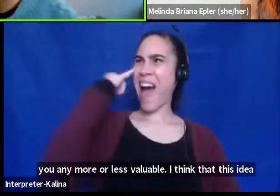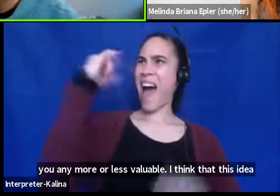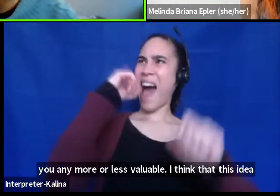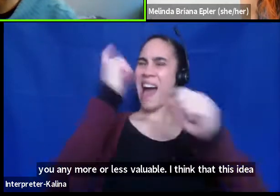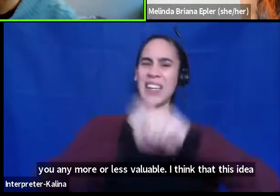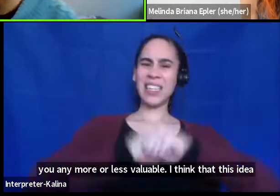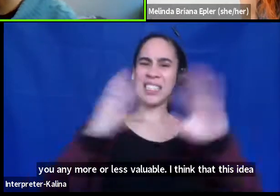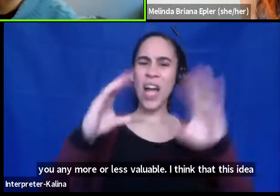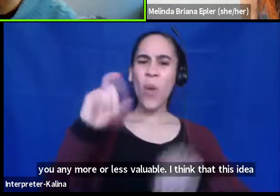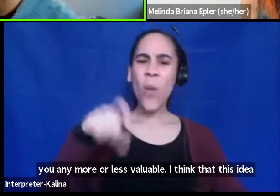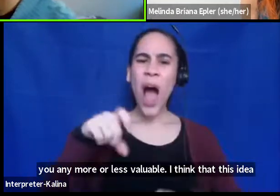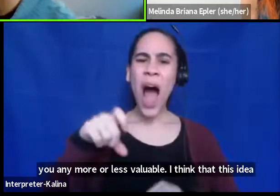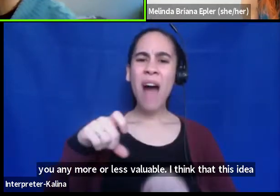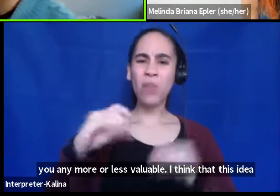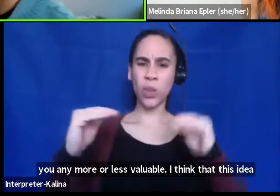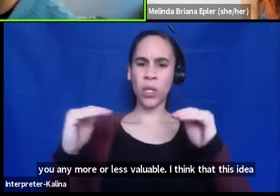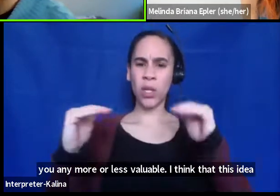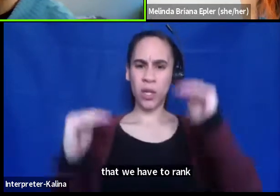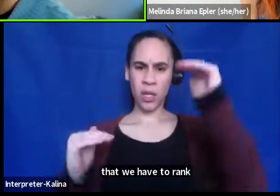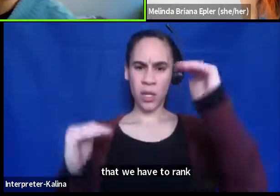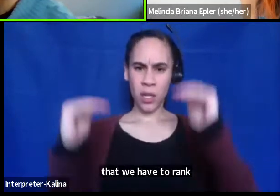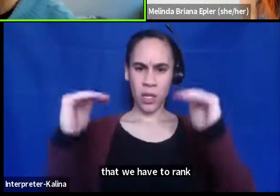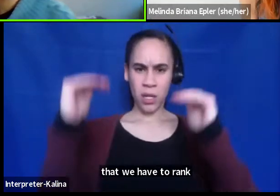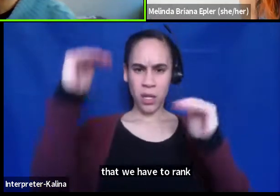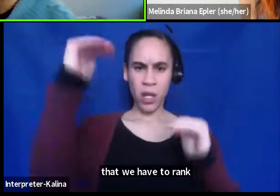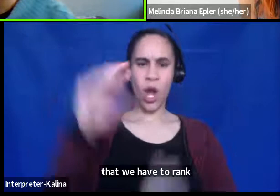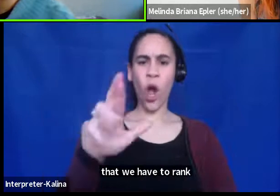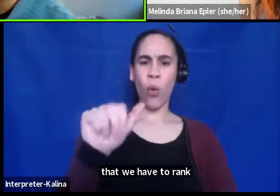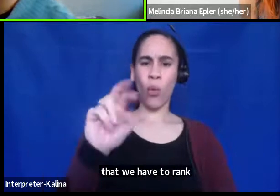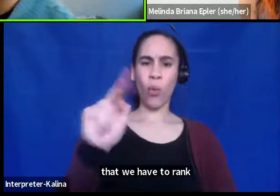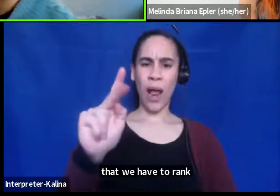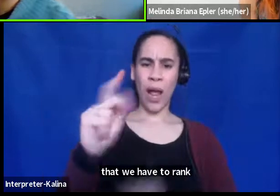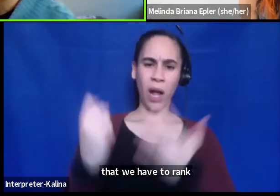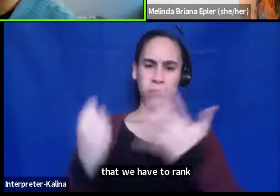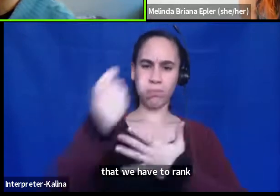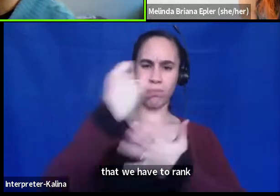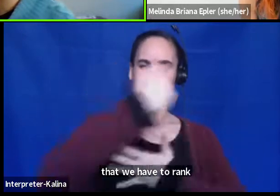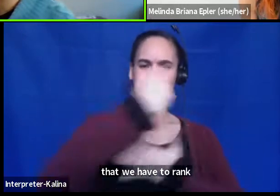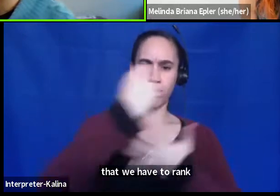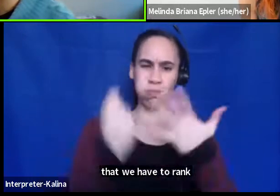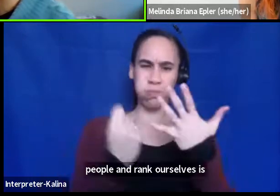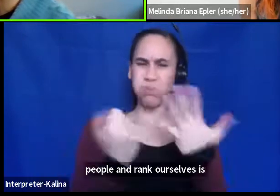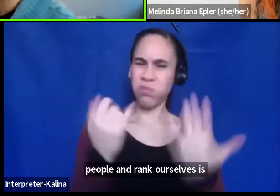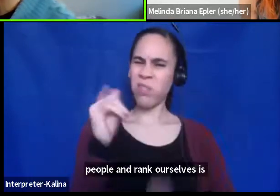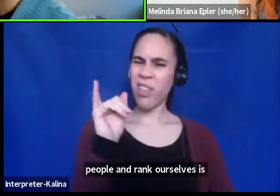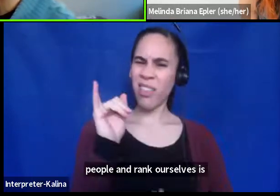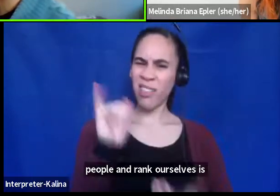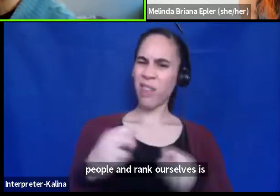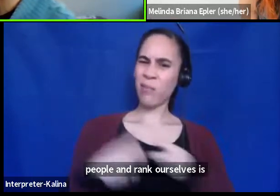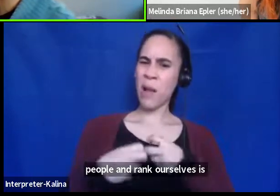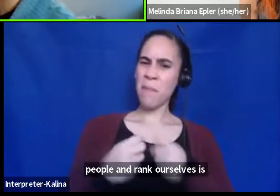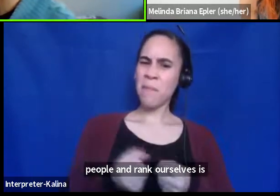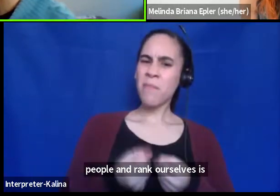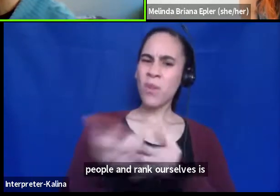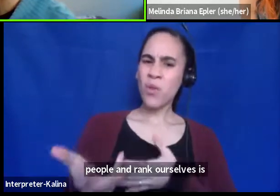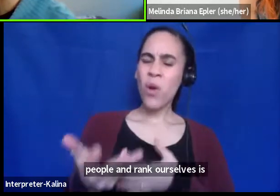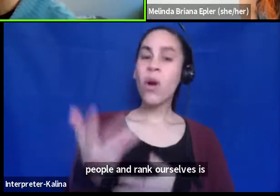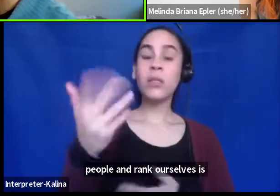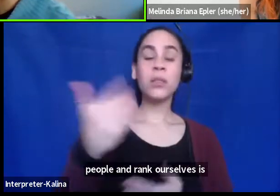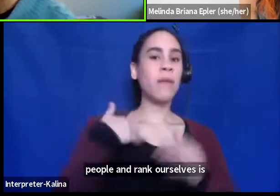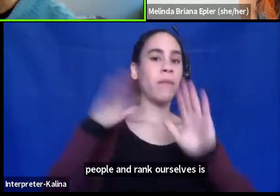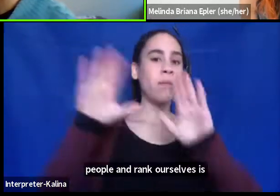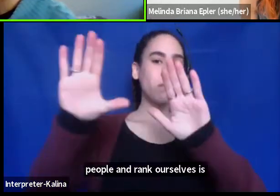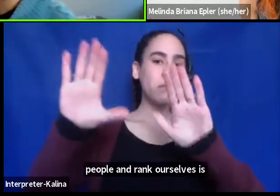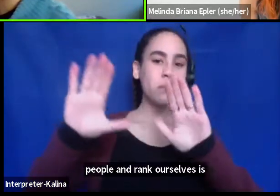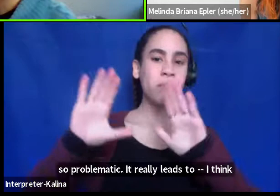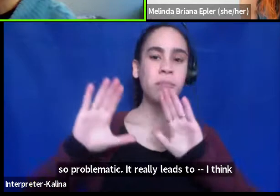rank ourselves is so problematic. And it really leads to, I mean, I think there's a book, a really phenomenal book called Dying